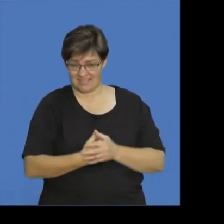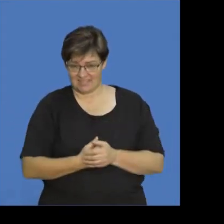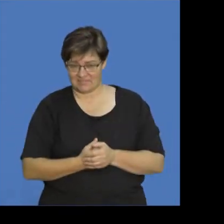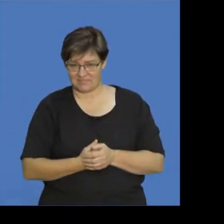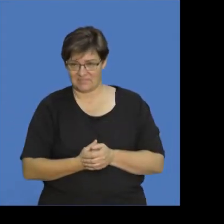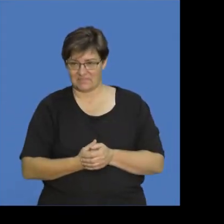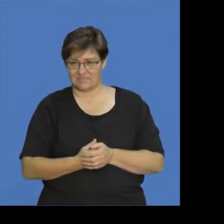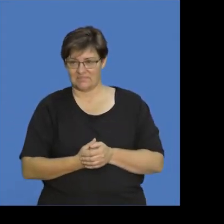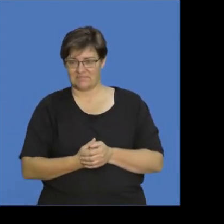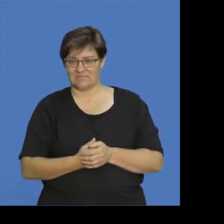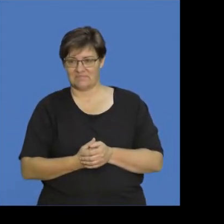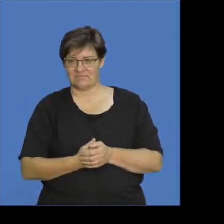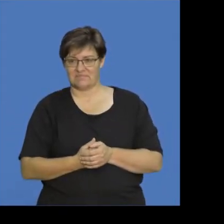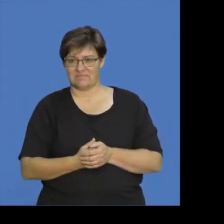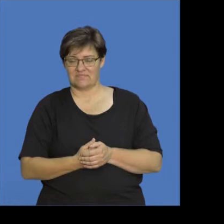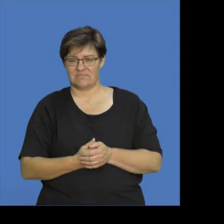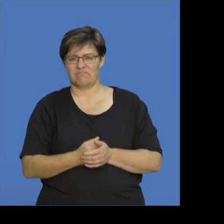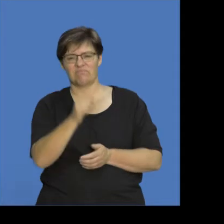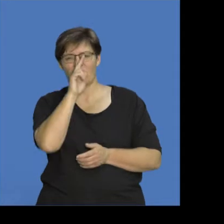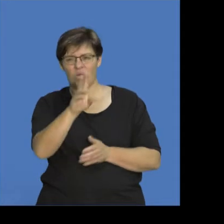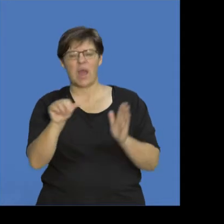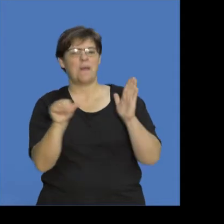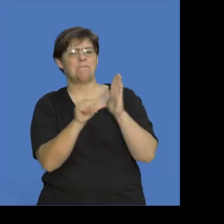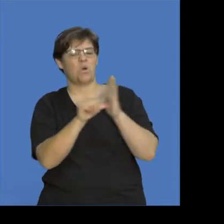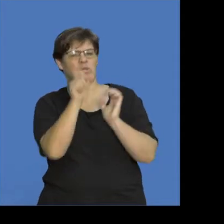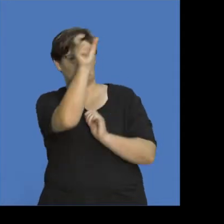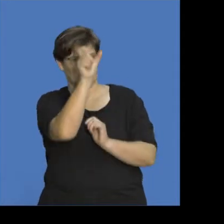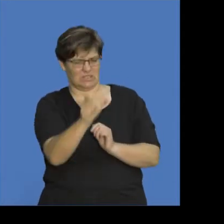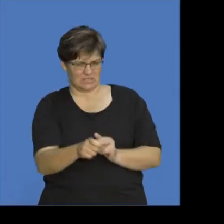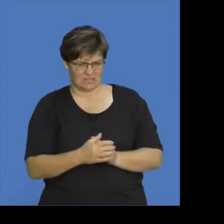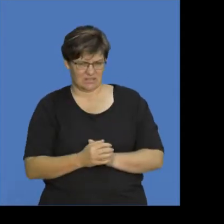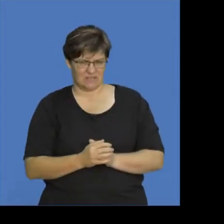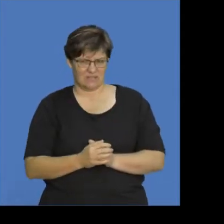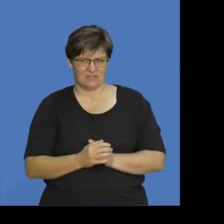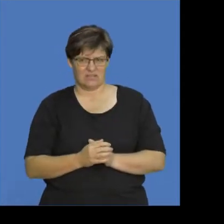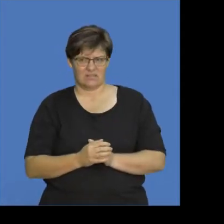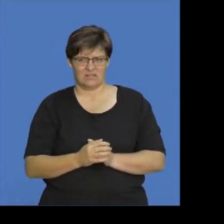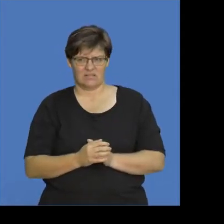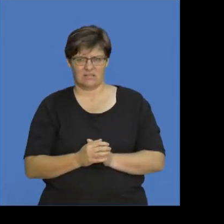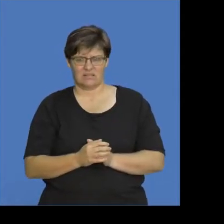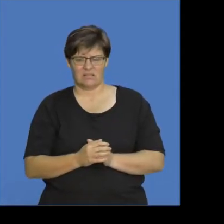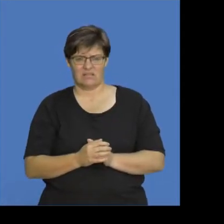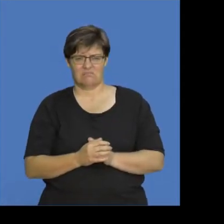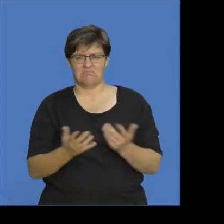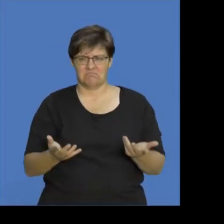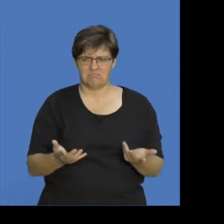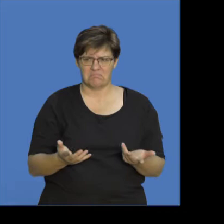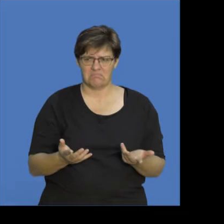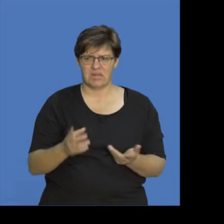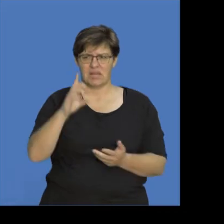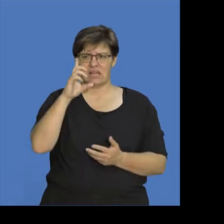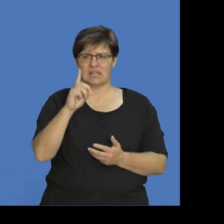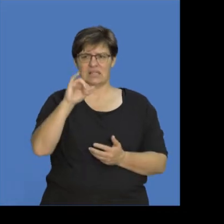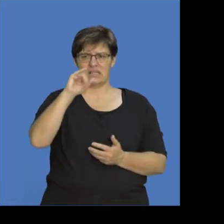Okay, then let's look at some of the keywords. What is discrete data and what